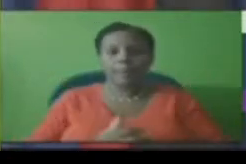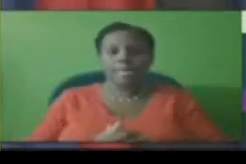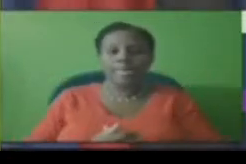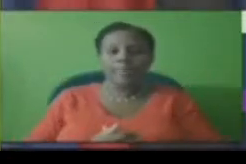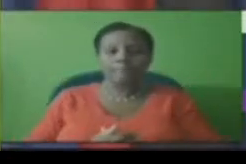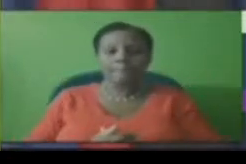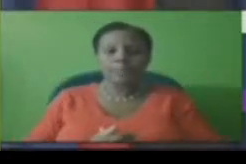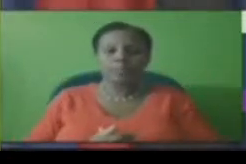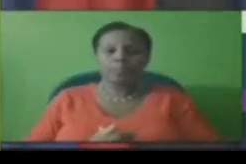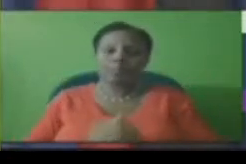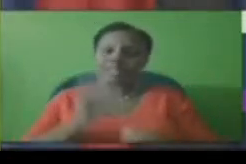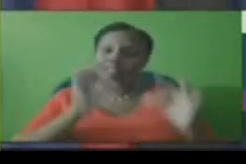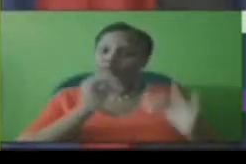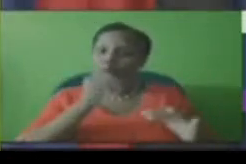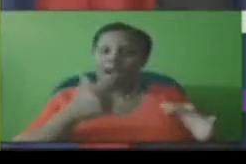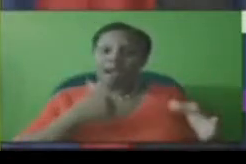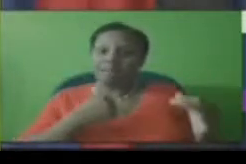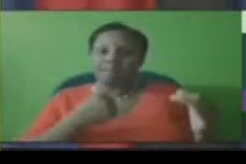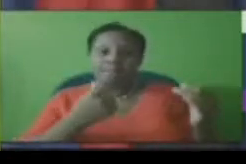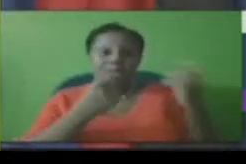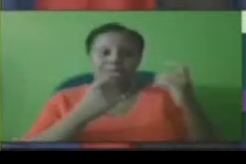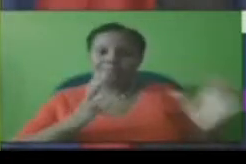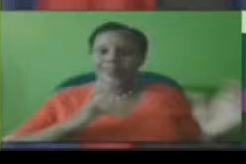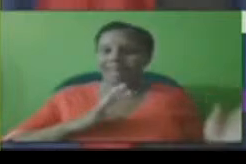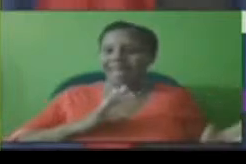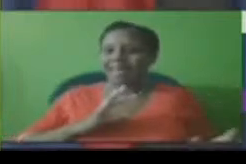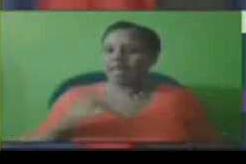have about 10. We'll